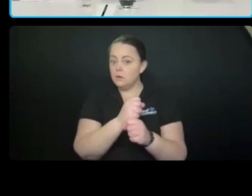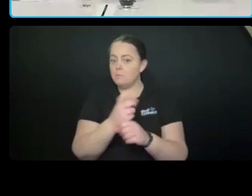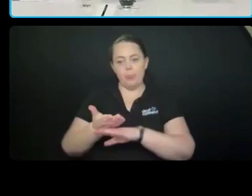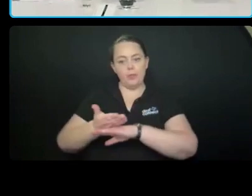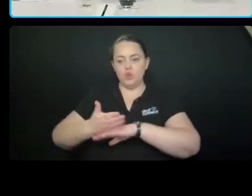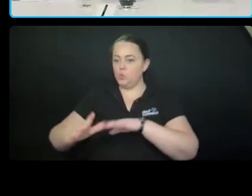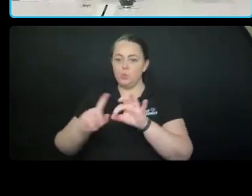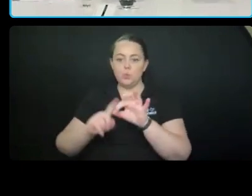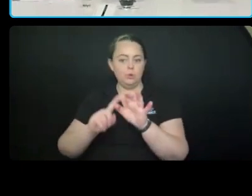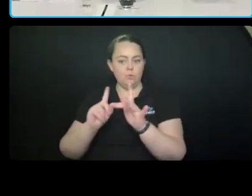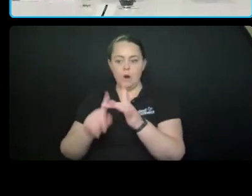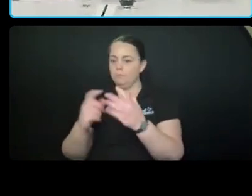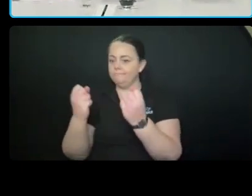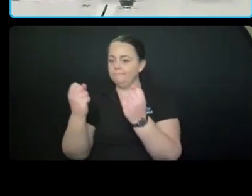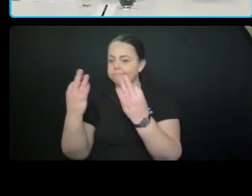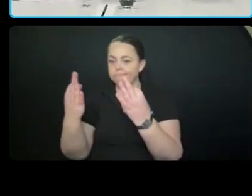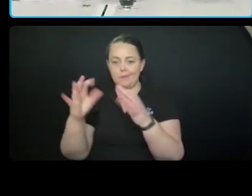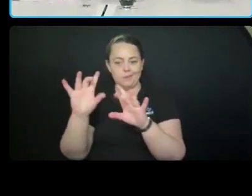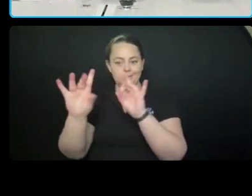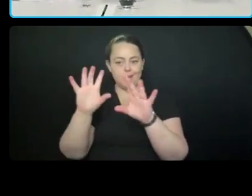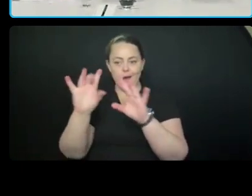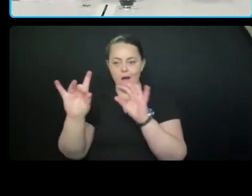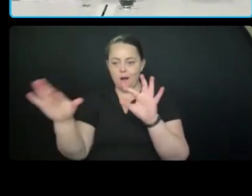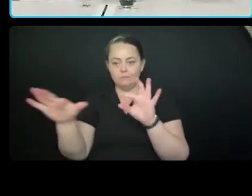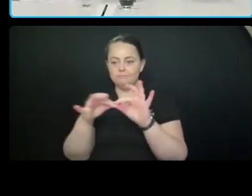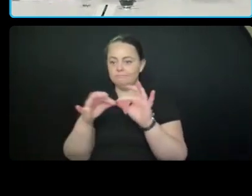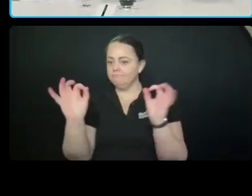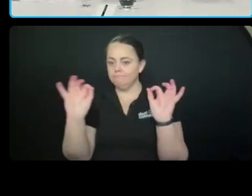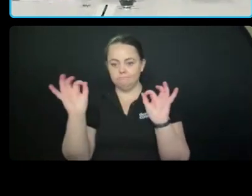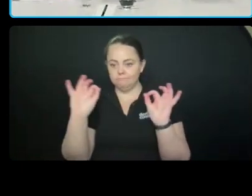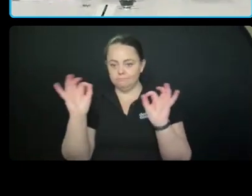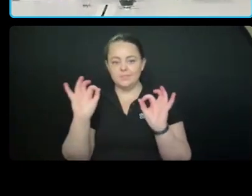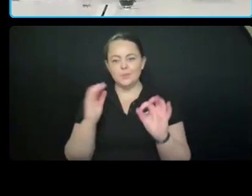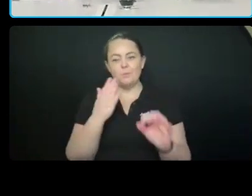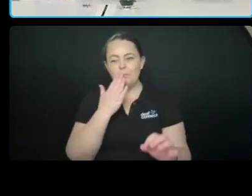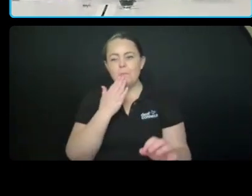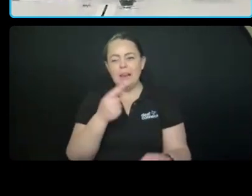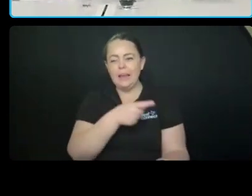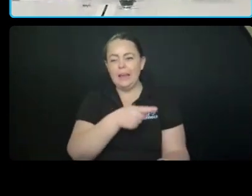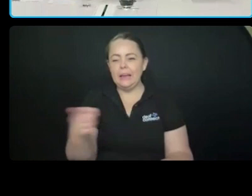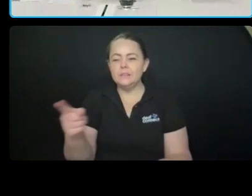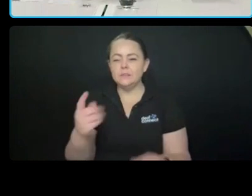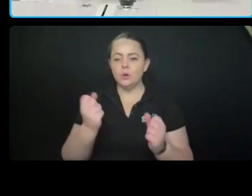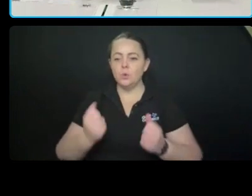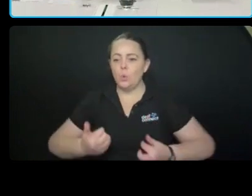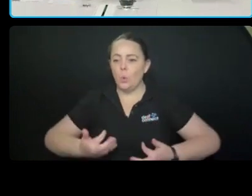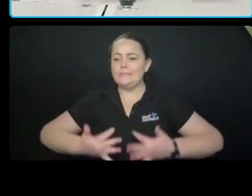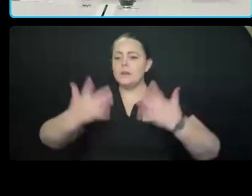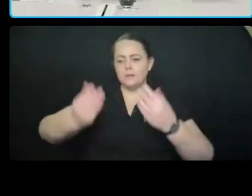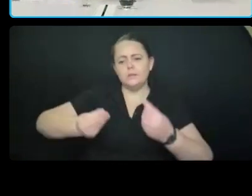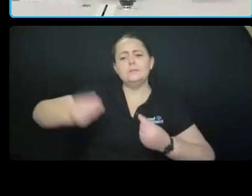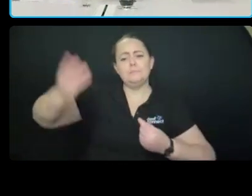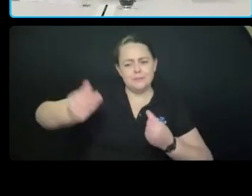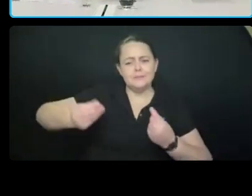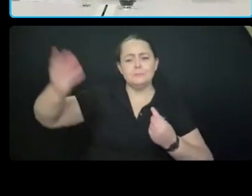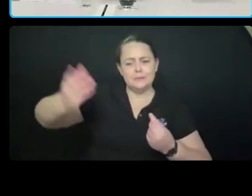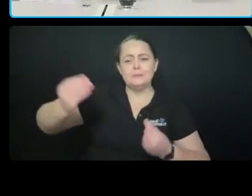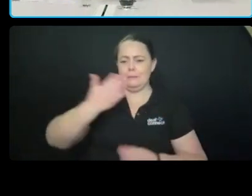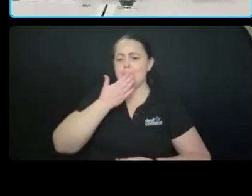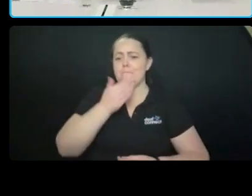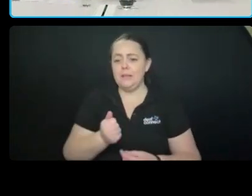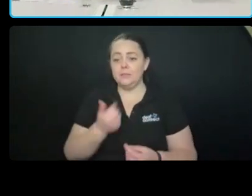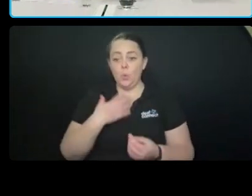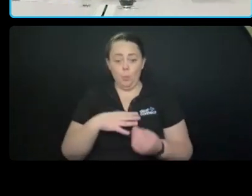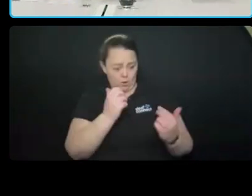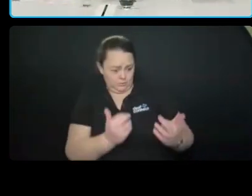ratings. And so we really do want you to engage in data submission, using the data to improve